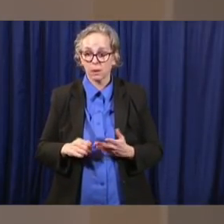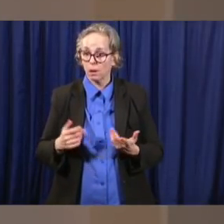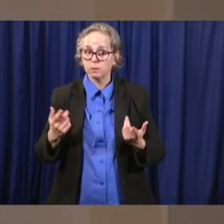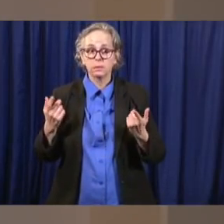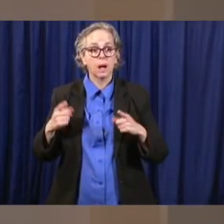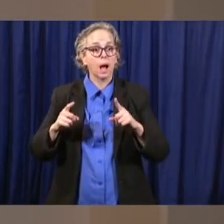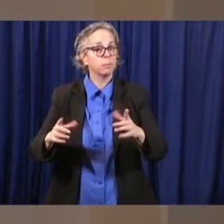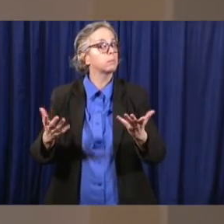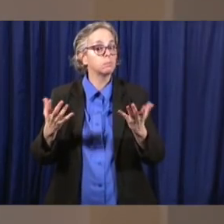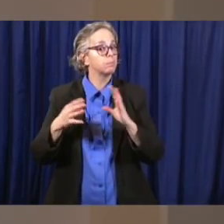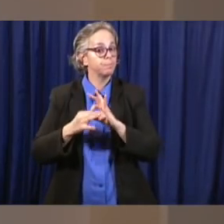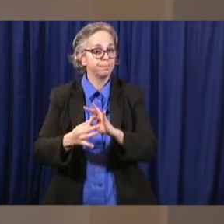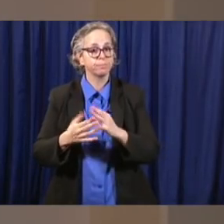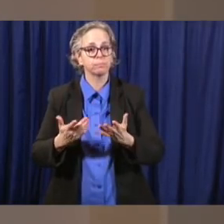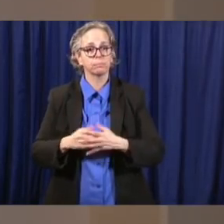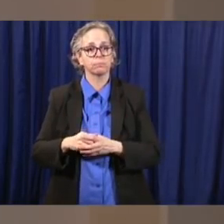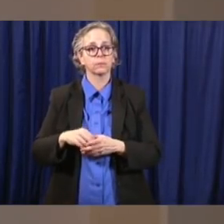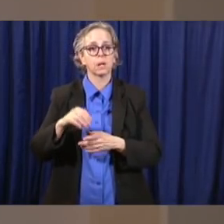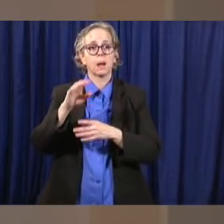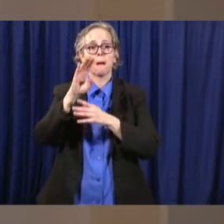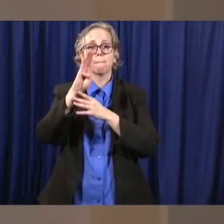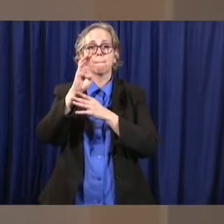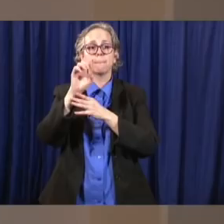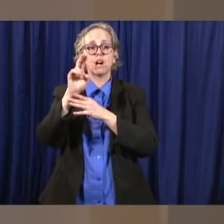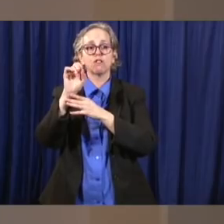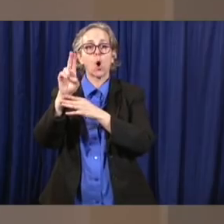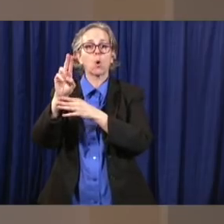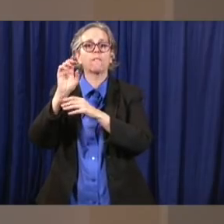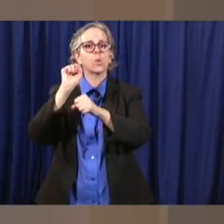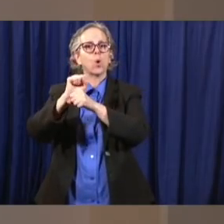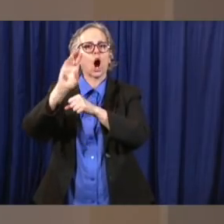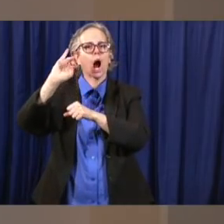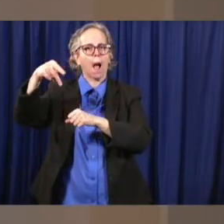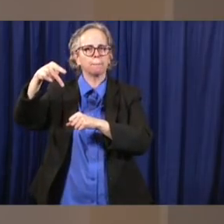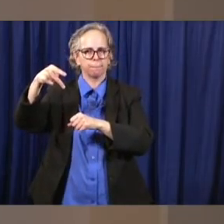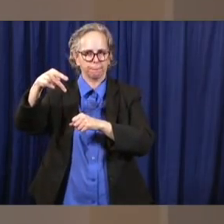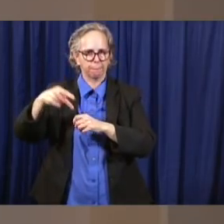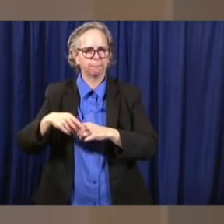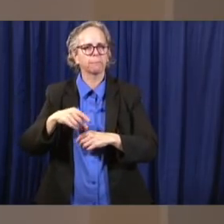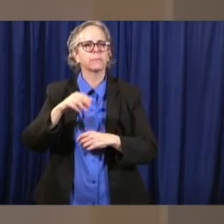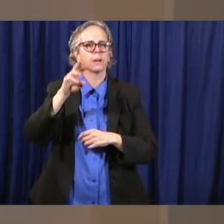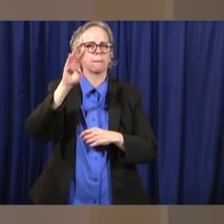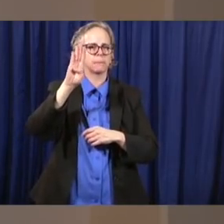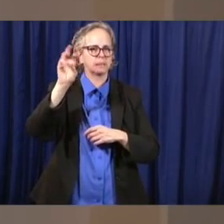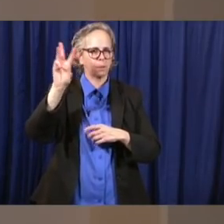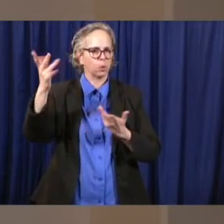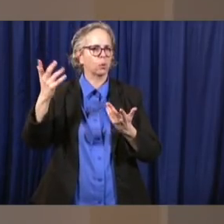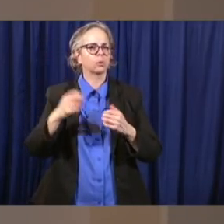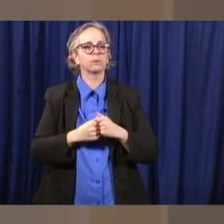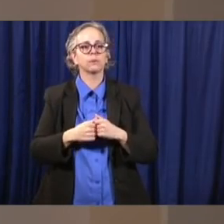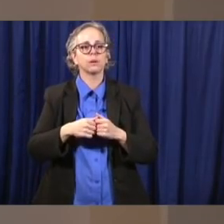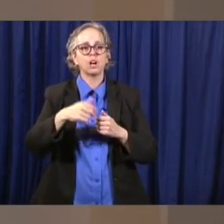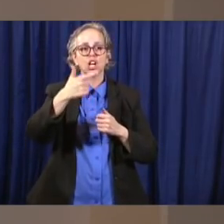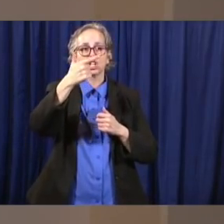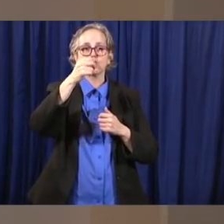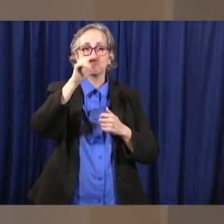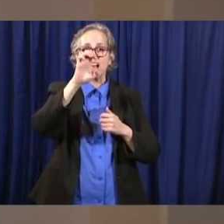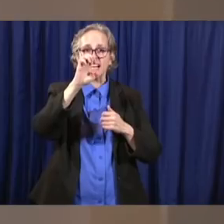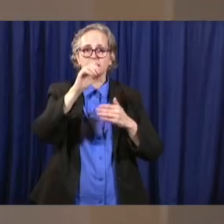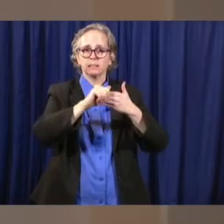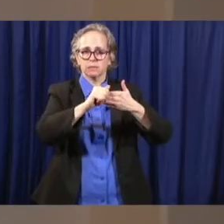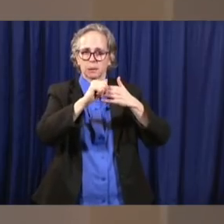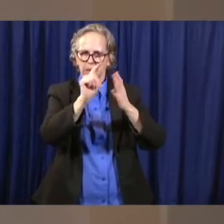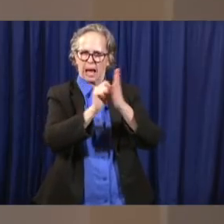deferrals, grace periods for property casualty, health insurance, the loan program, which was in the CARES